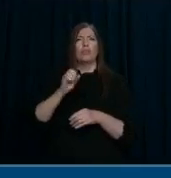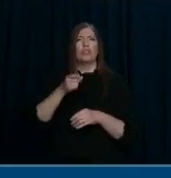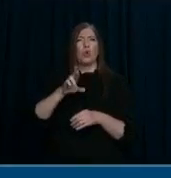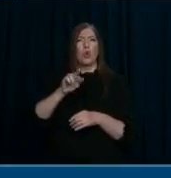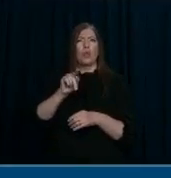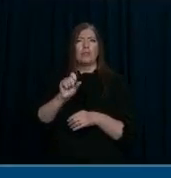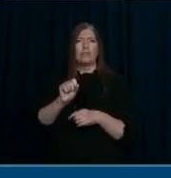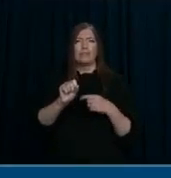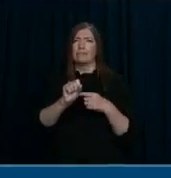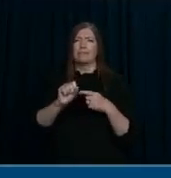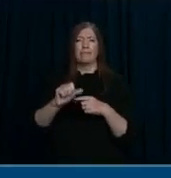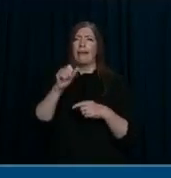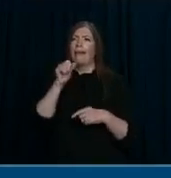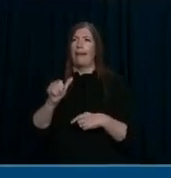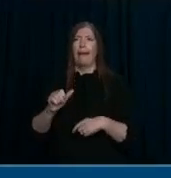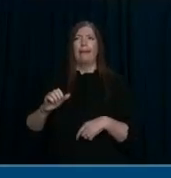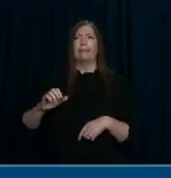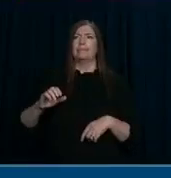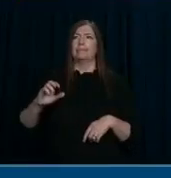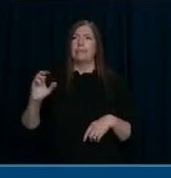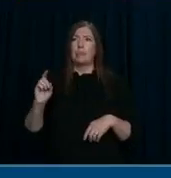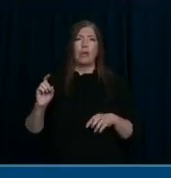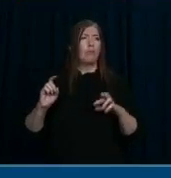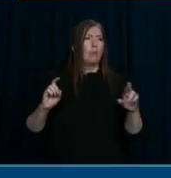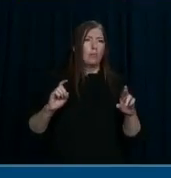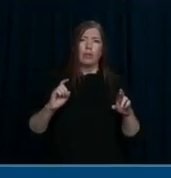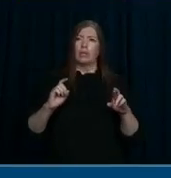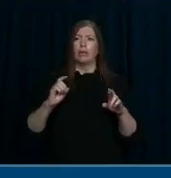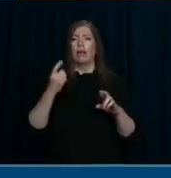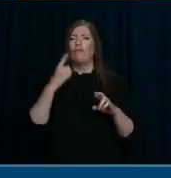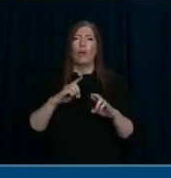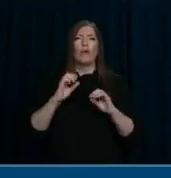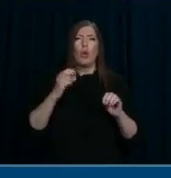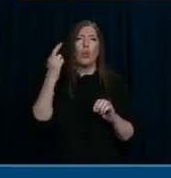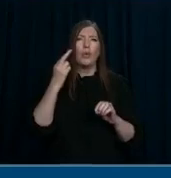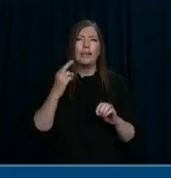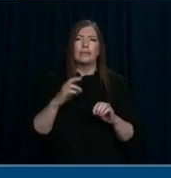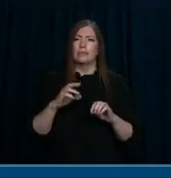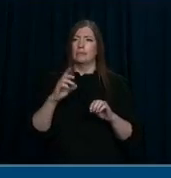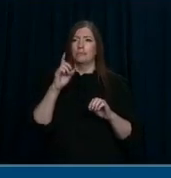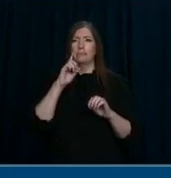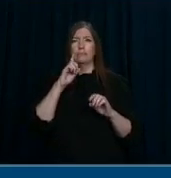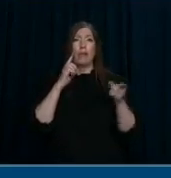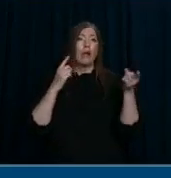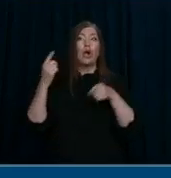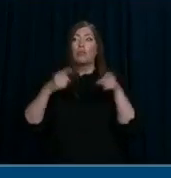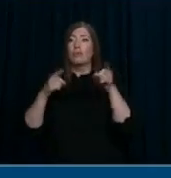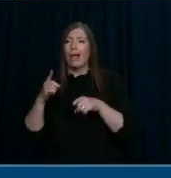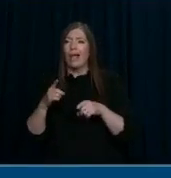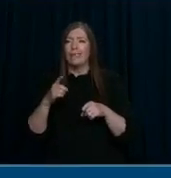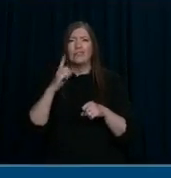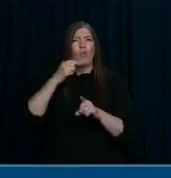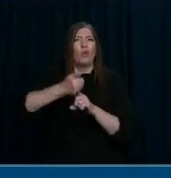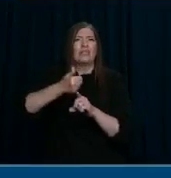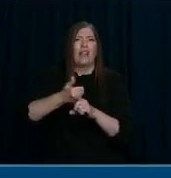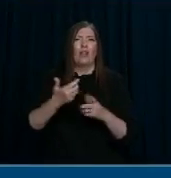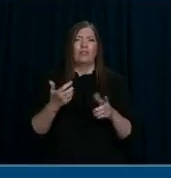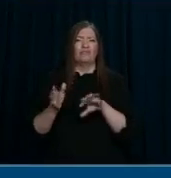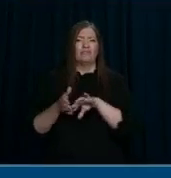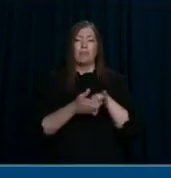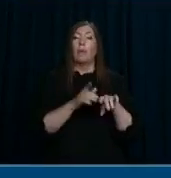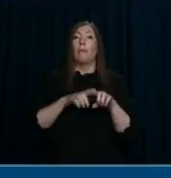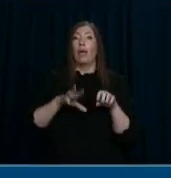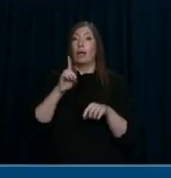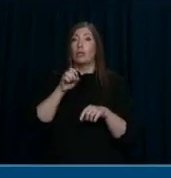about bipartisanship for bipartisanship's sake. It's not about compromise for its own sake. It's ultimately about, do